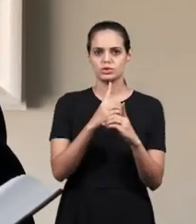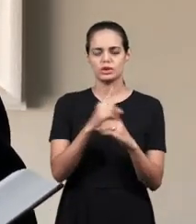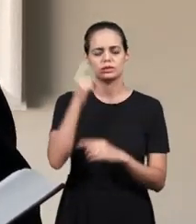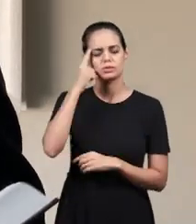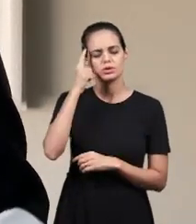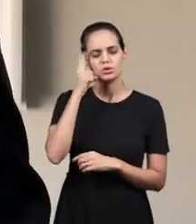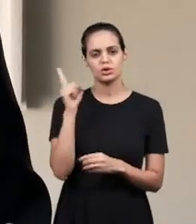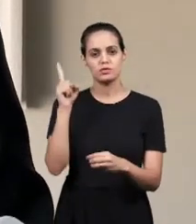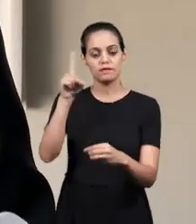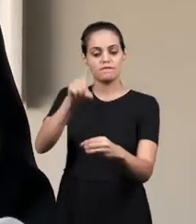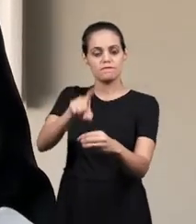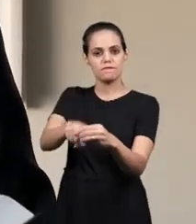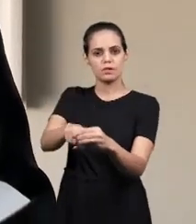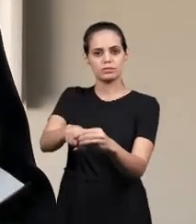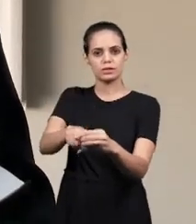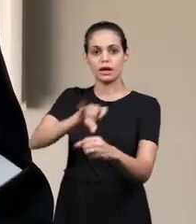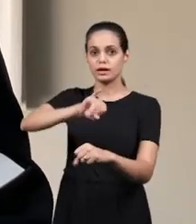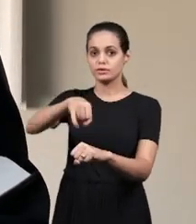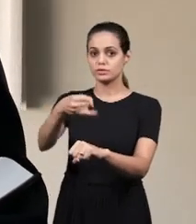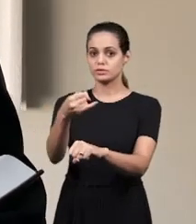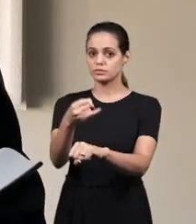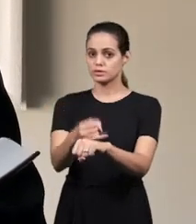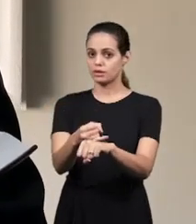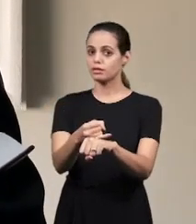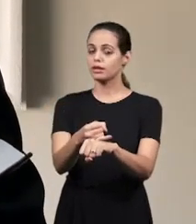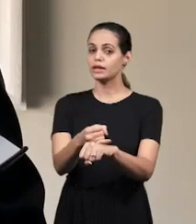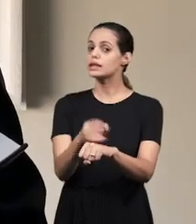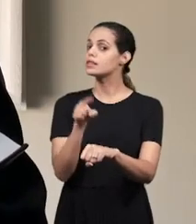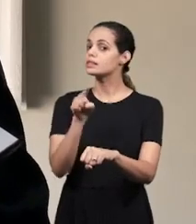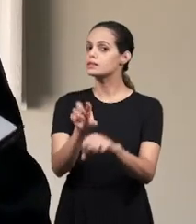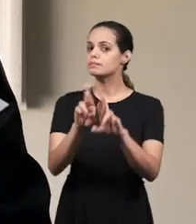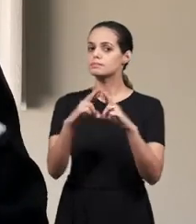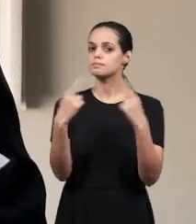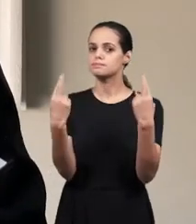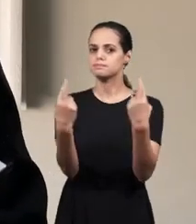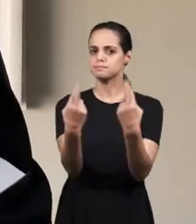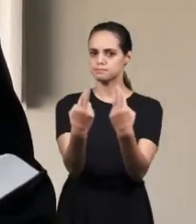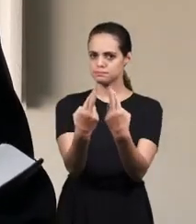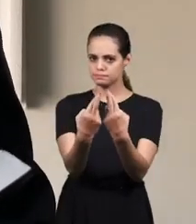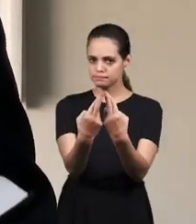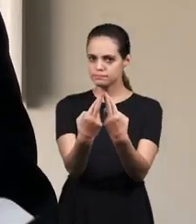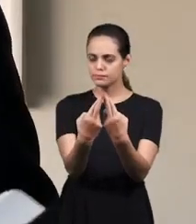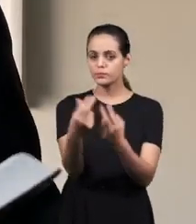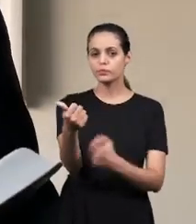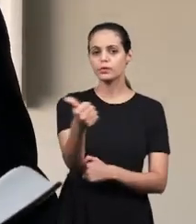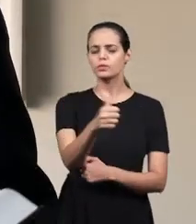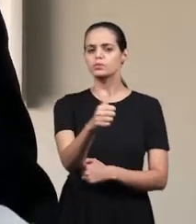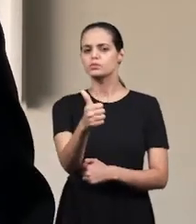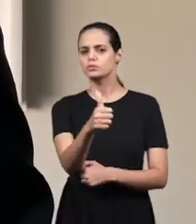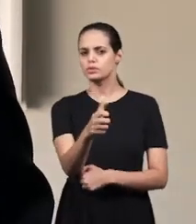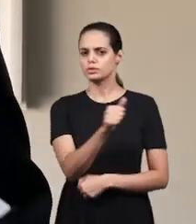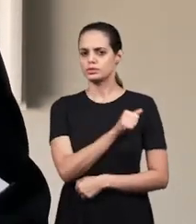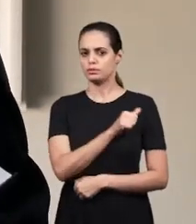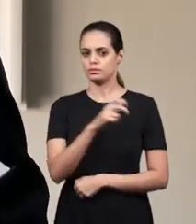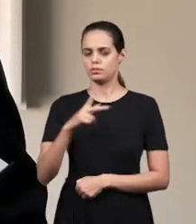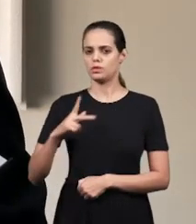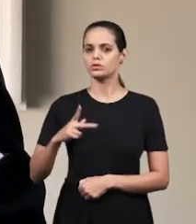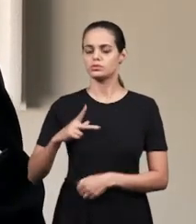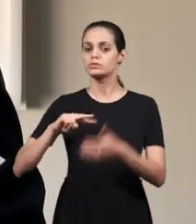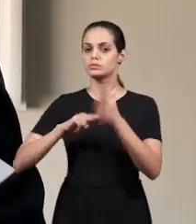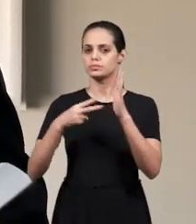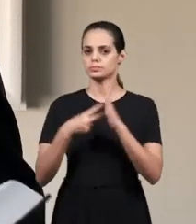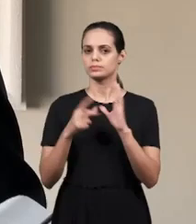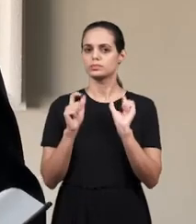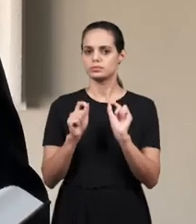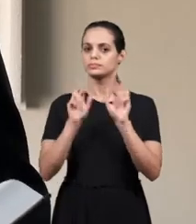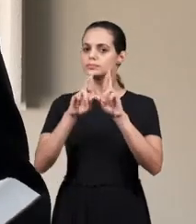back to Jerusalem to gather with the 11 apostles. They wanted to return to the